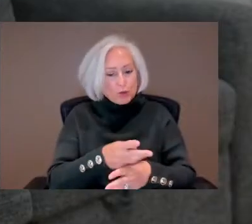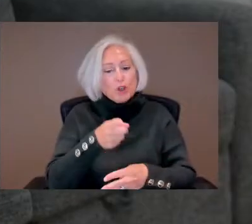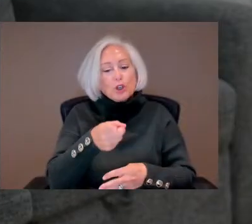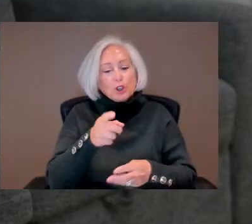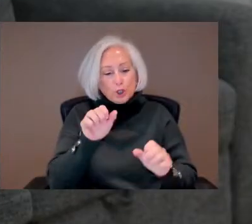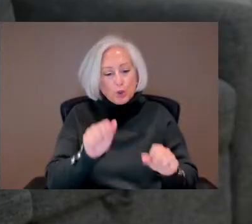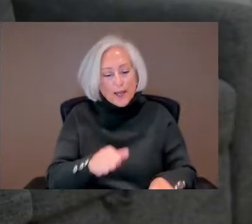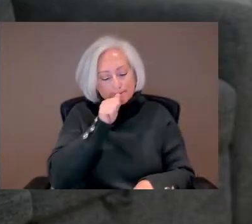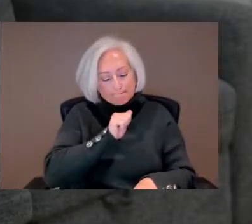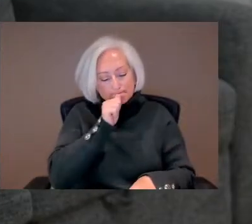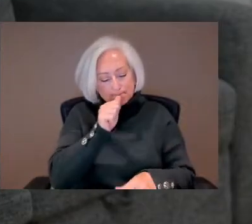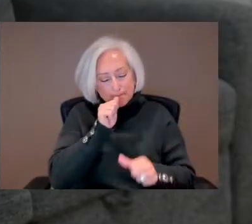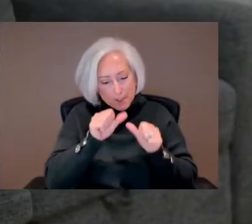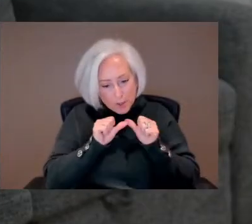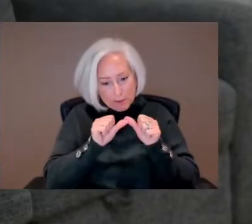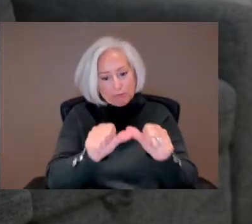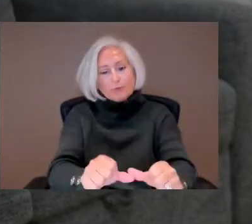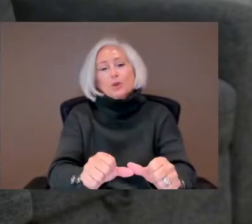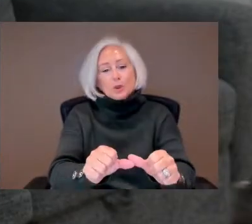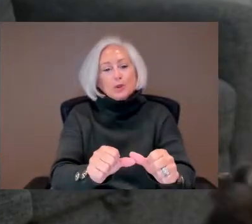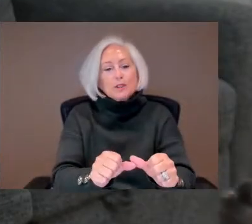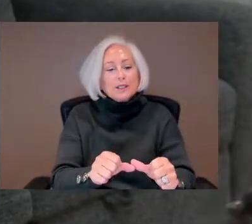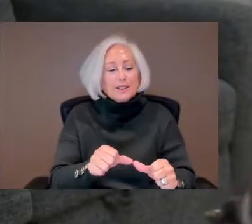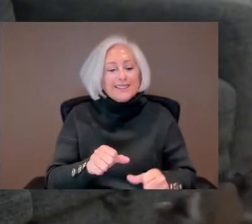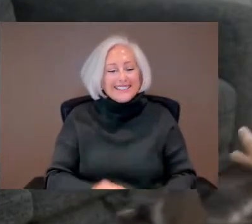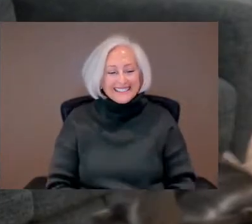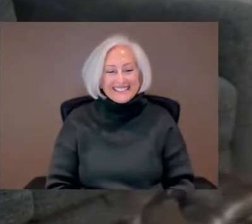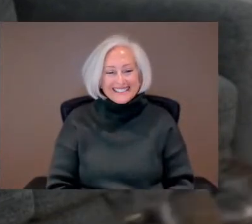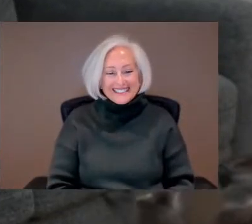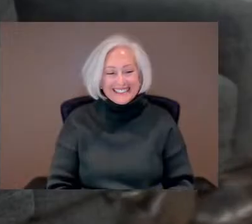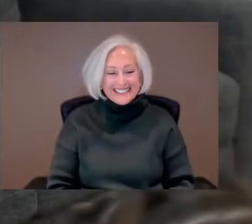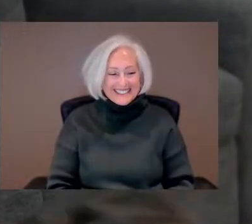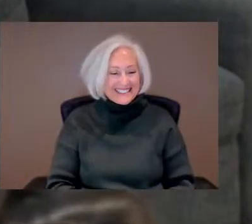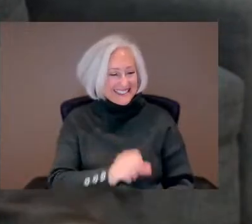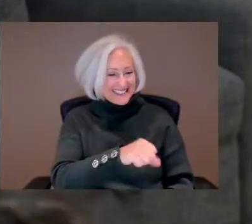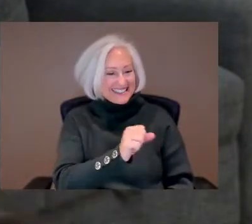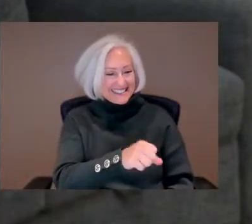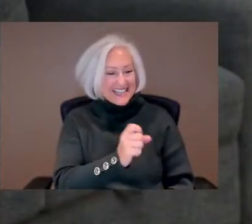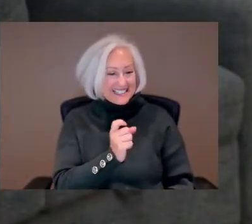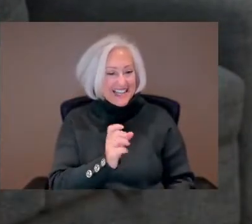a part of your story. But yes, I'll open that for you.